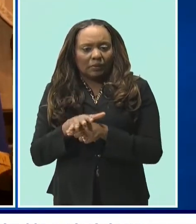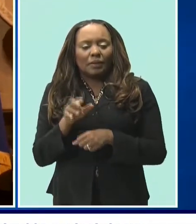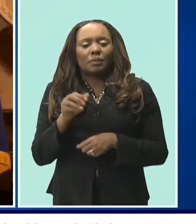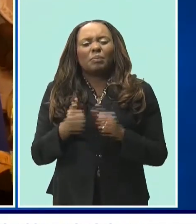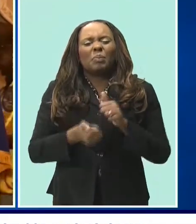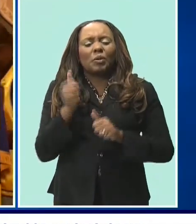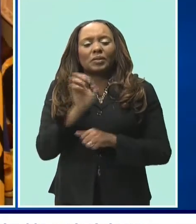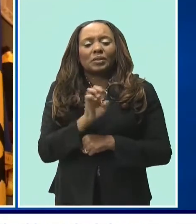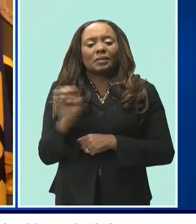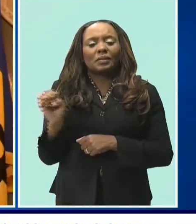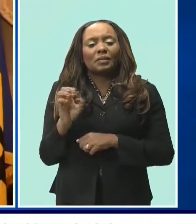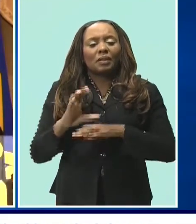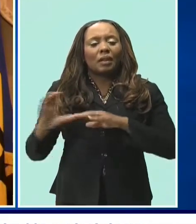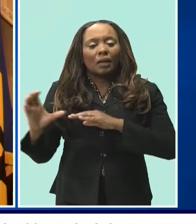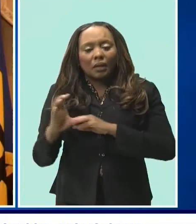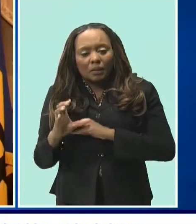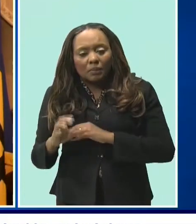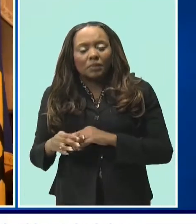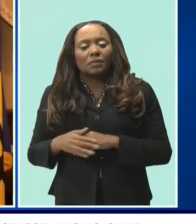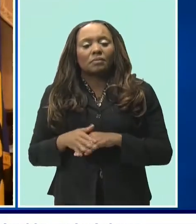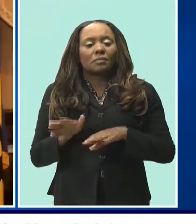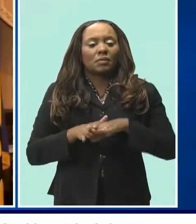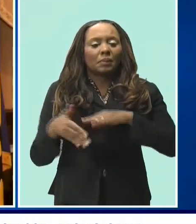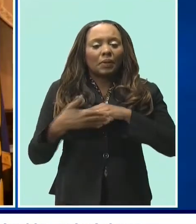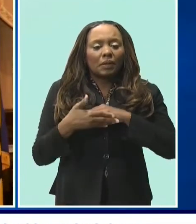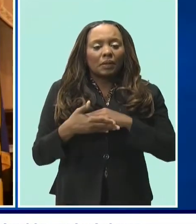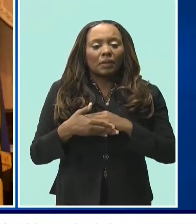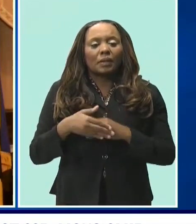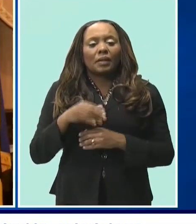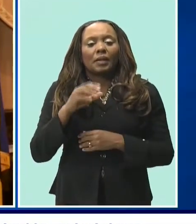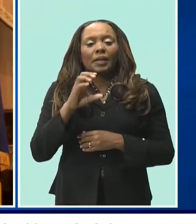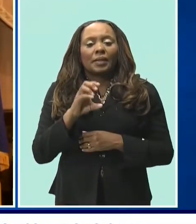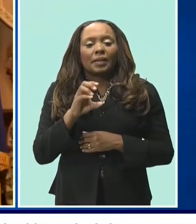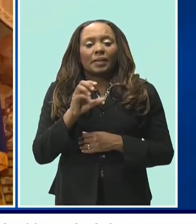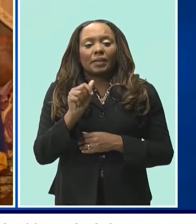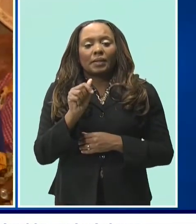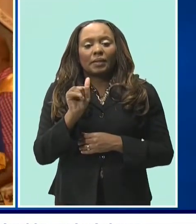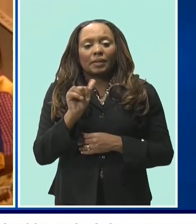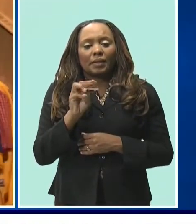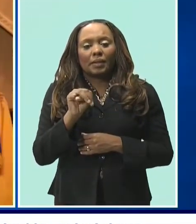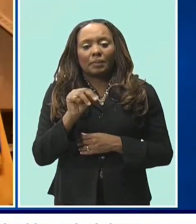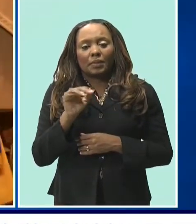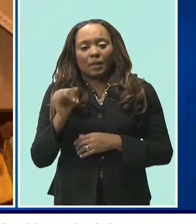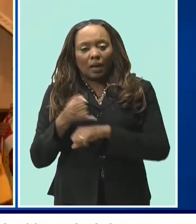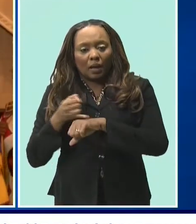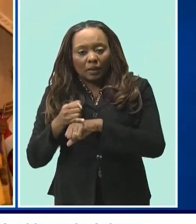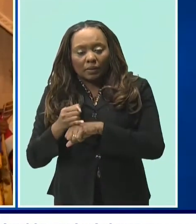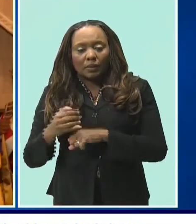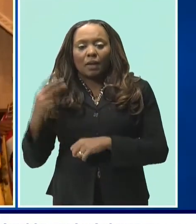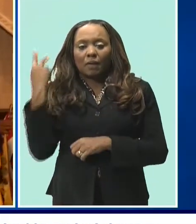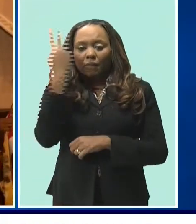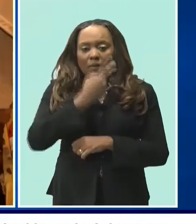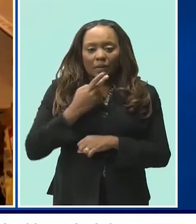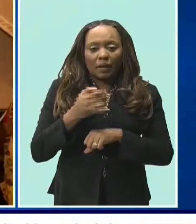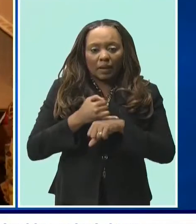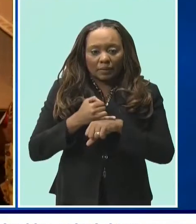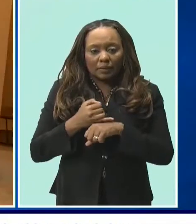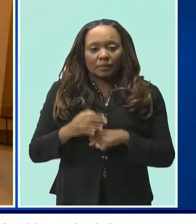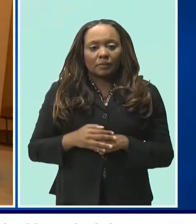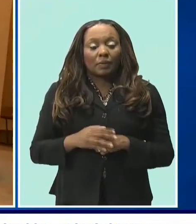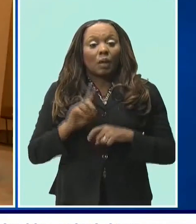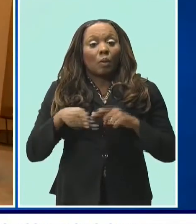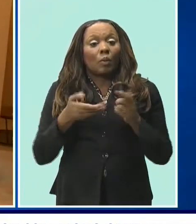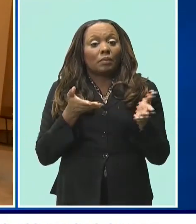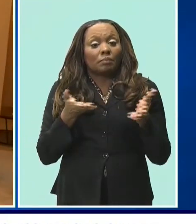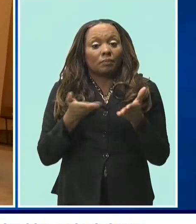the majority of the Eastern Caribbean territories, Jamaica, the Cayman Islands, and the Virgin Islands. Following the ceremony,